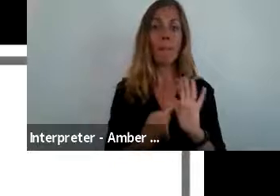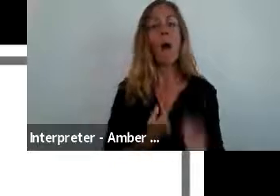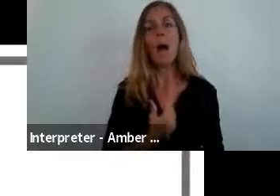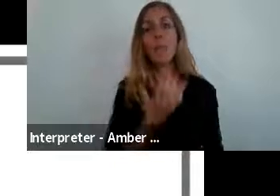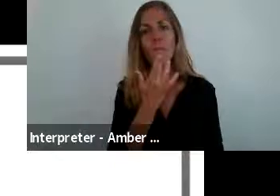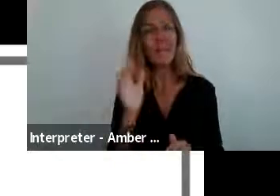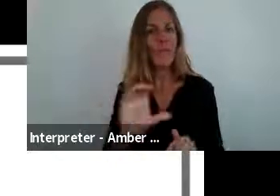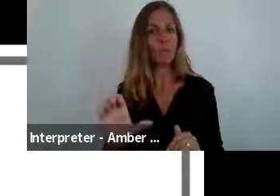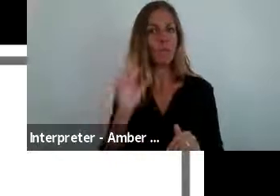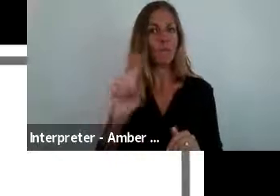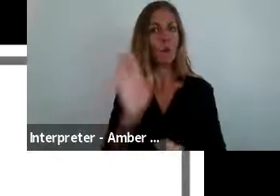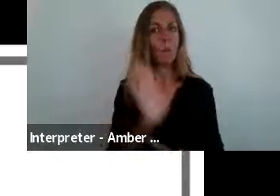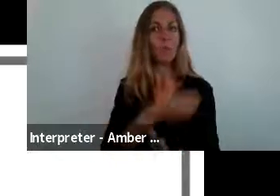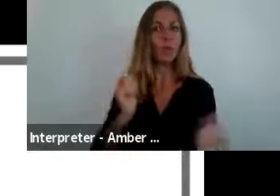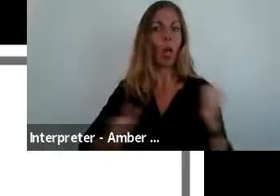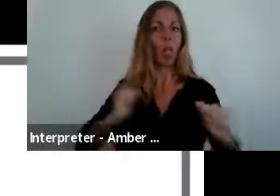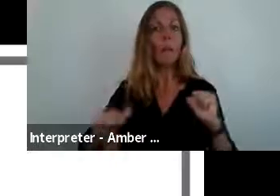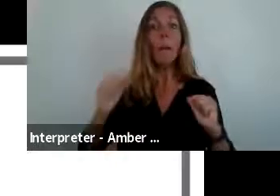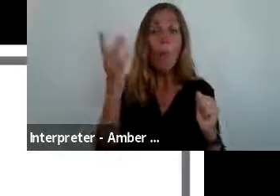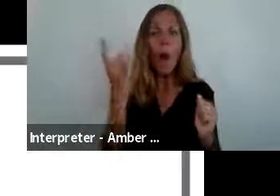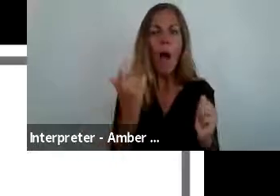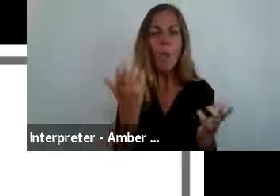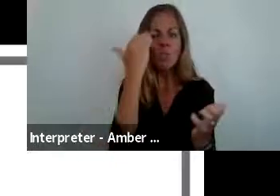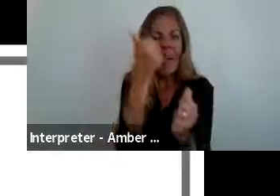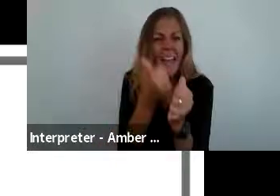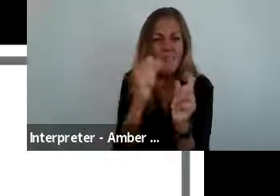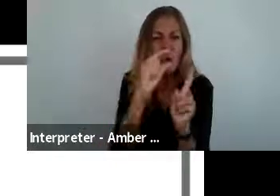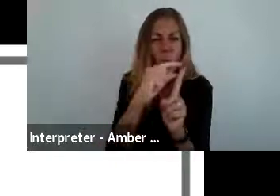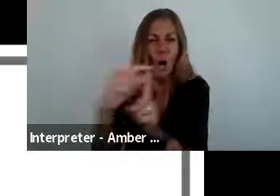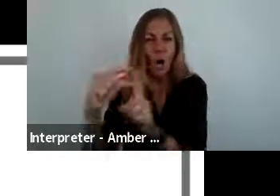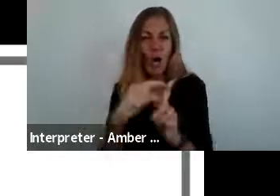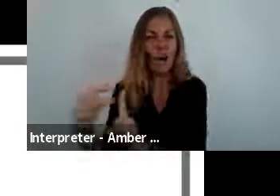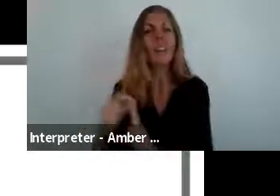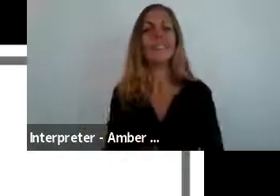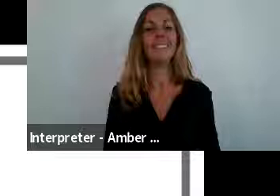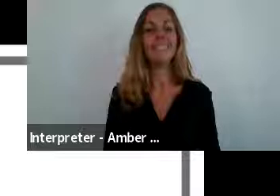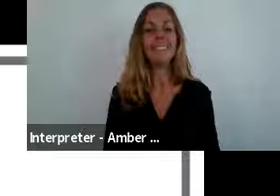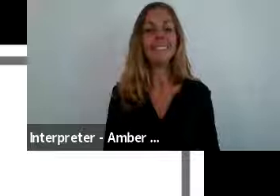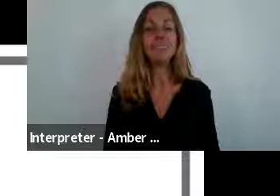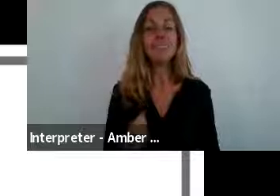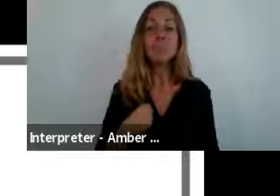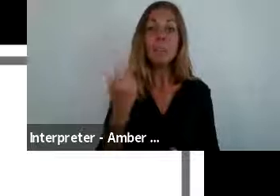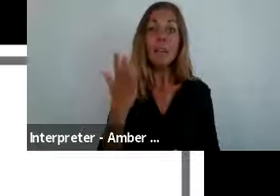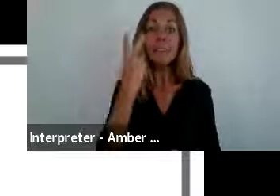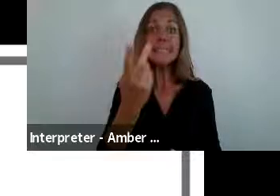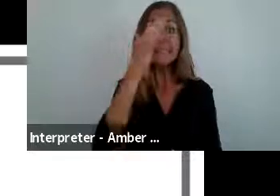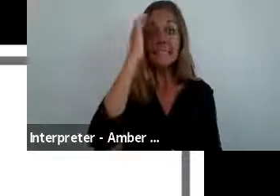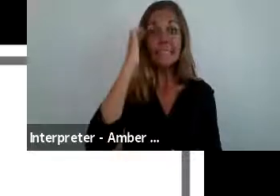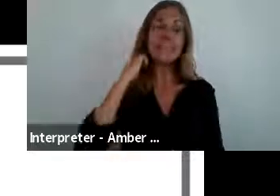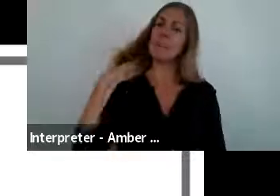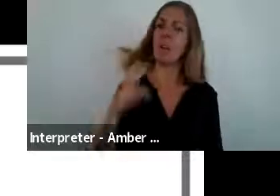musicals because I want to know every single word that the lyricist wrote. You know, I have seen the musical